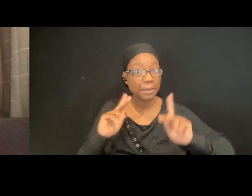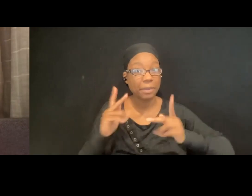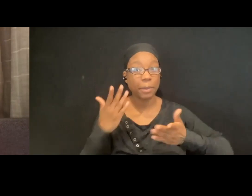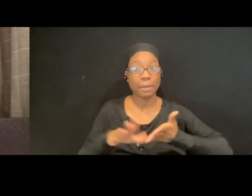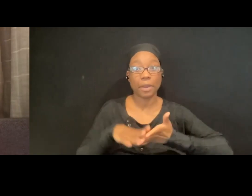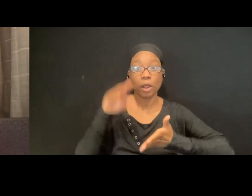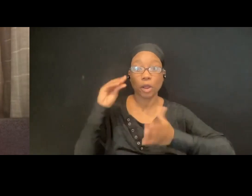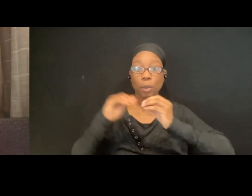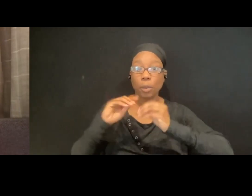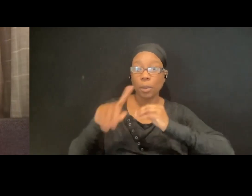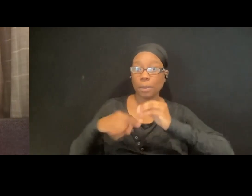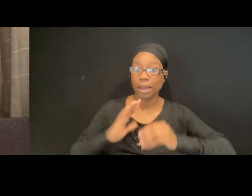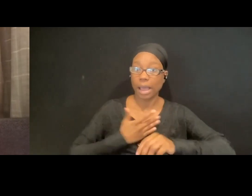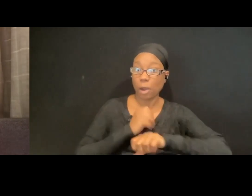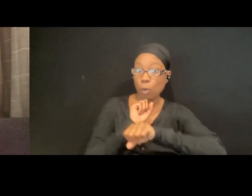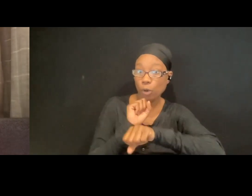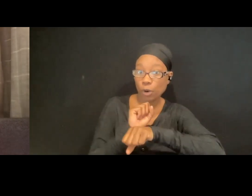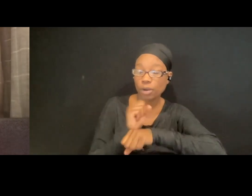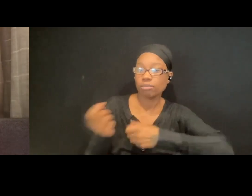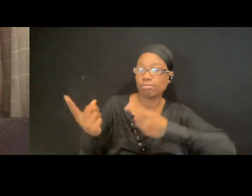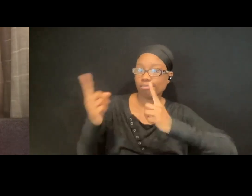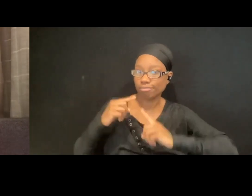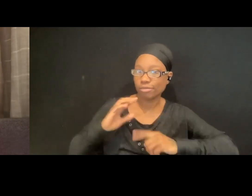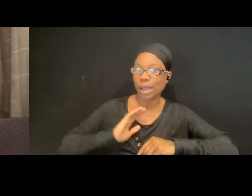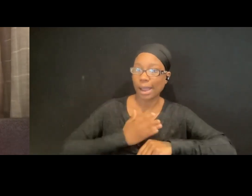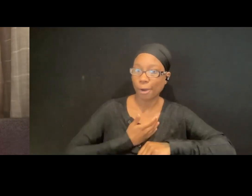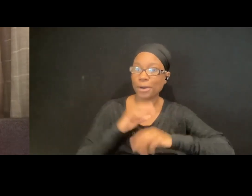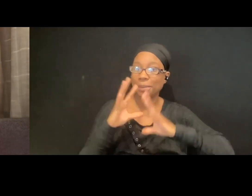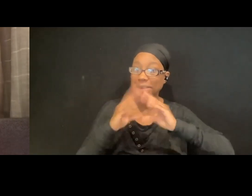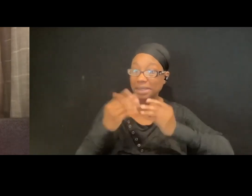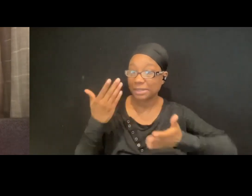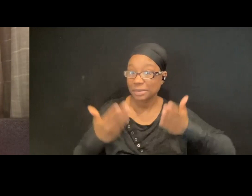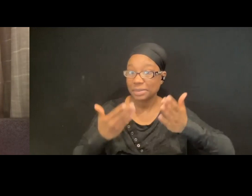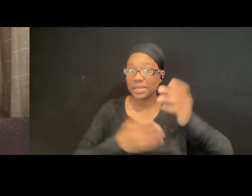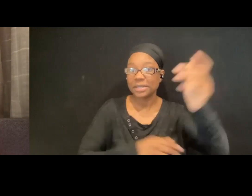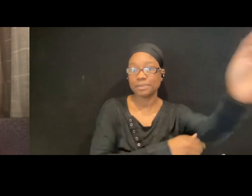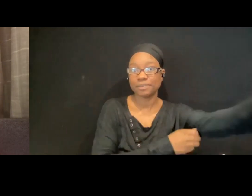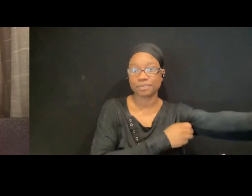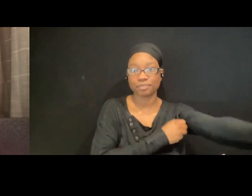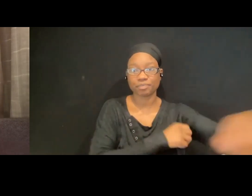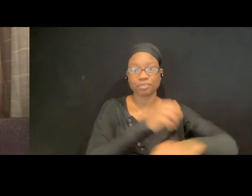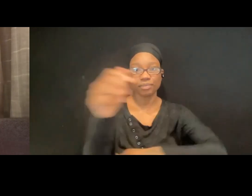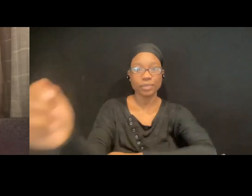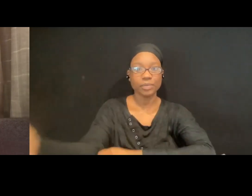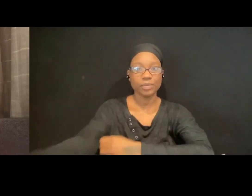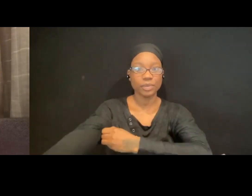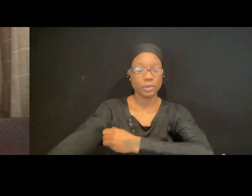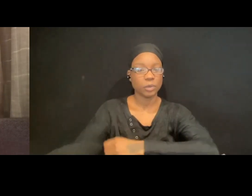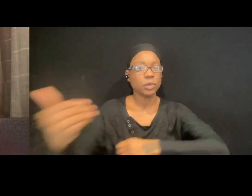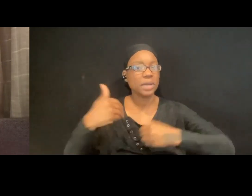about the work that we do and come to one of our meetings. We have kind of ongoing stuff happening to